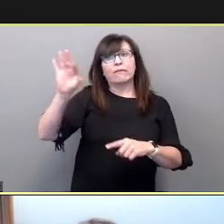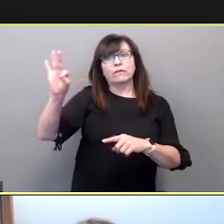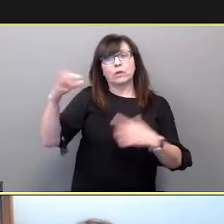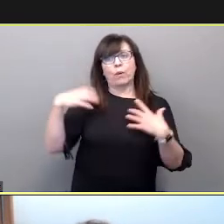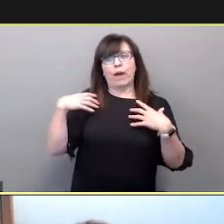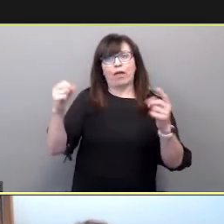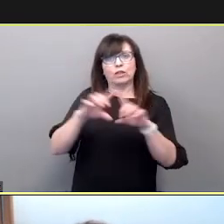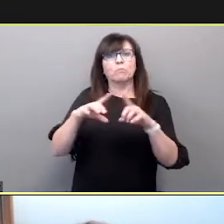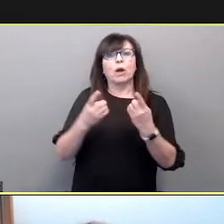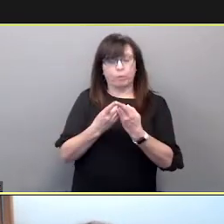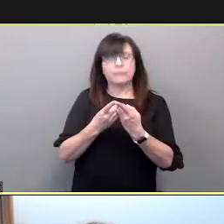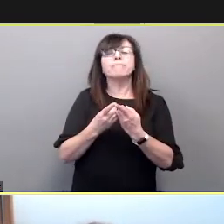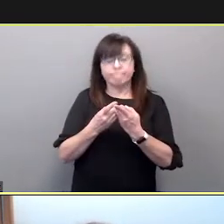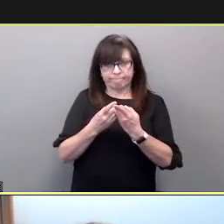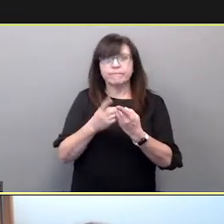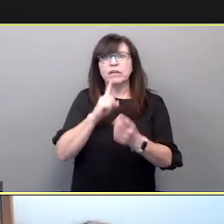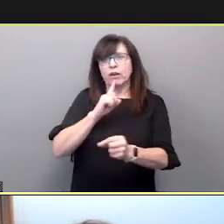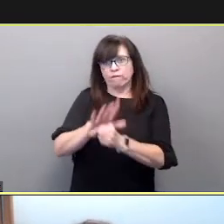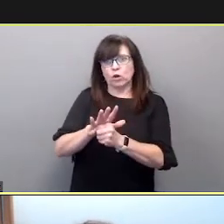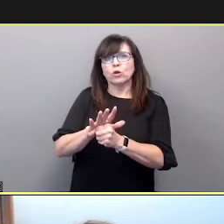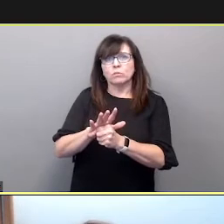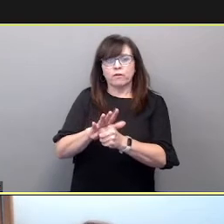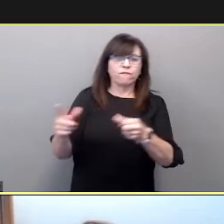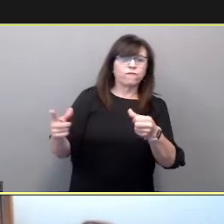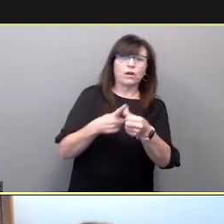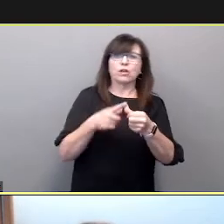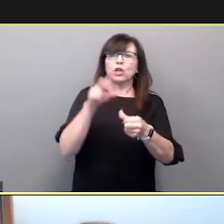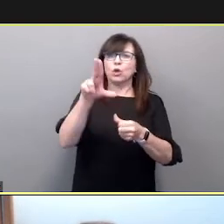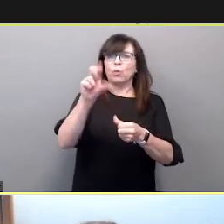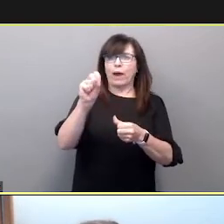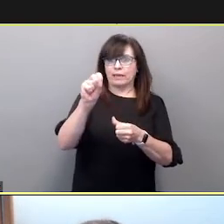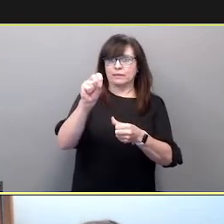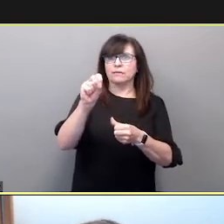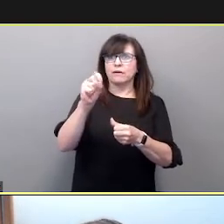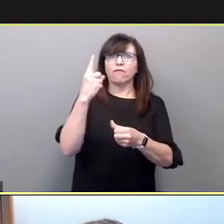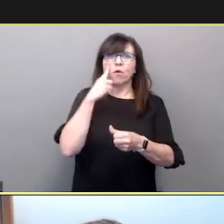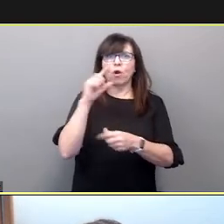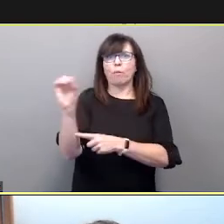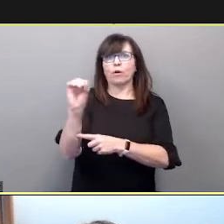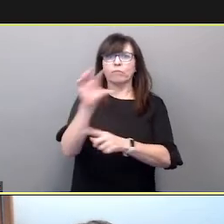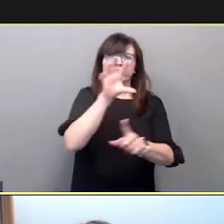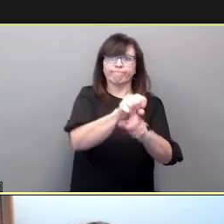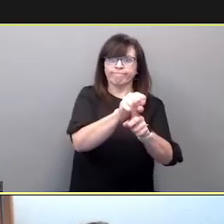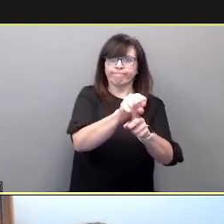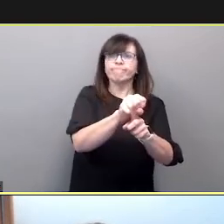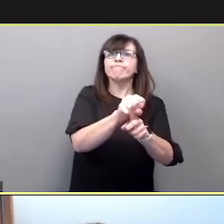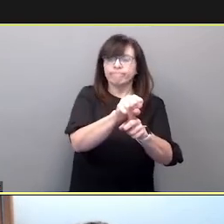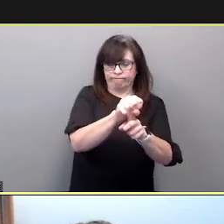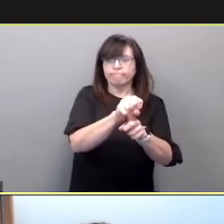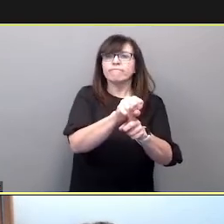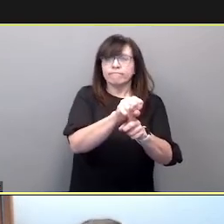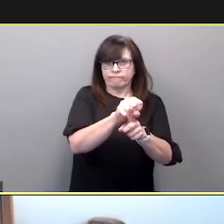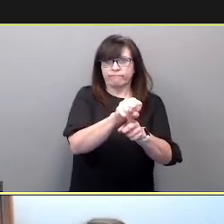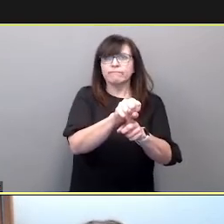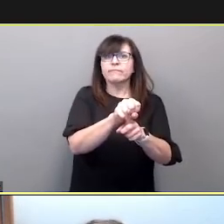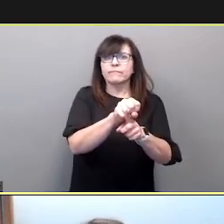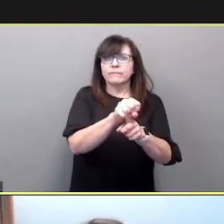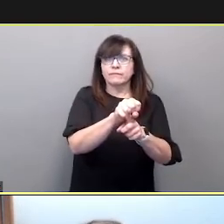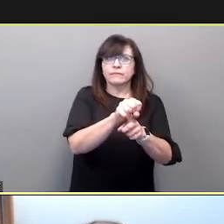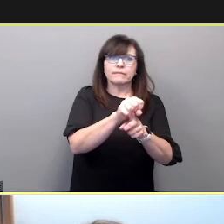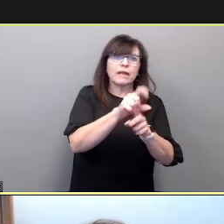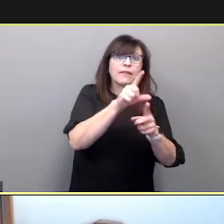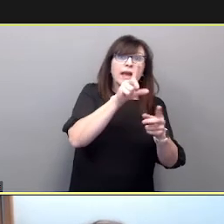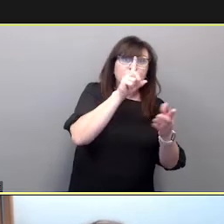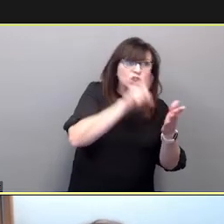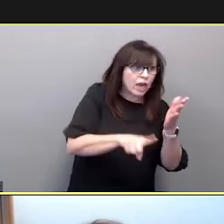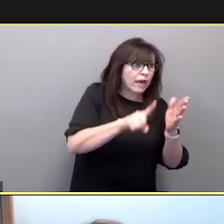Department has confirmed our first case, which has been sequenced and confirmed as